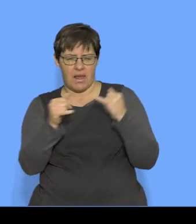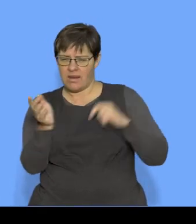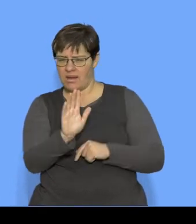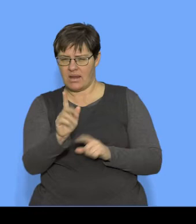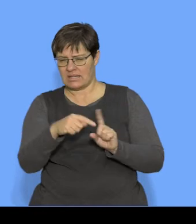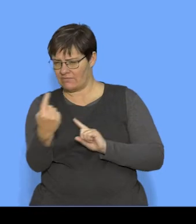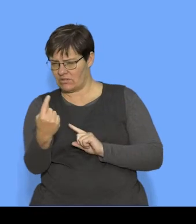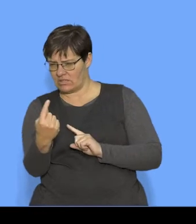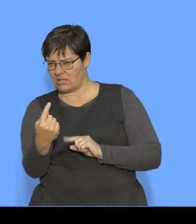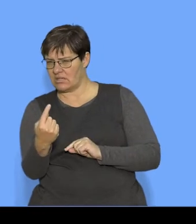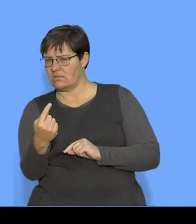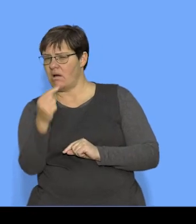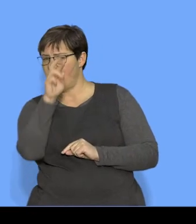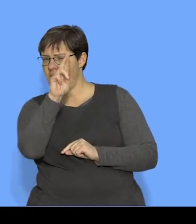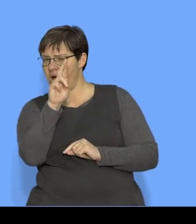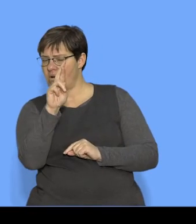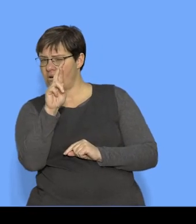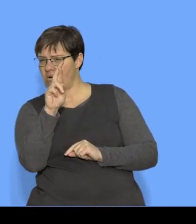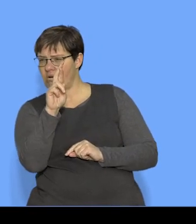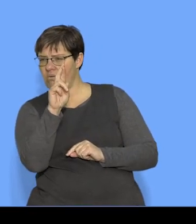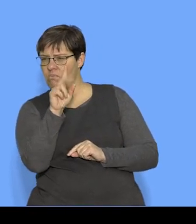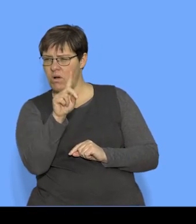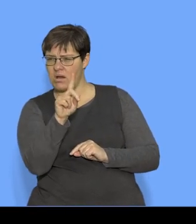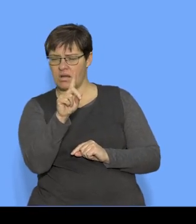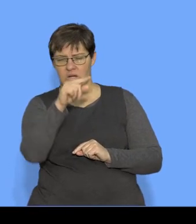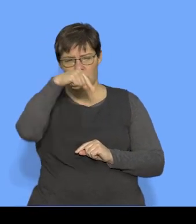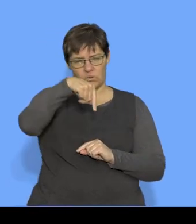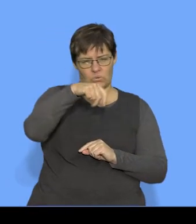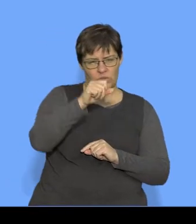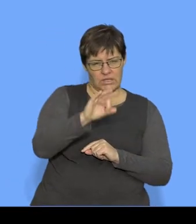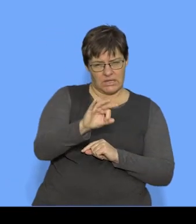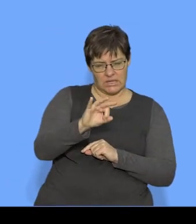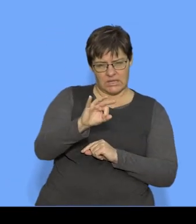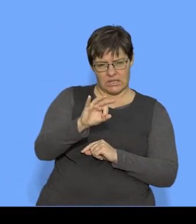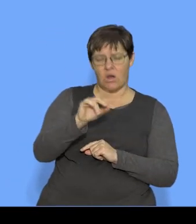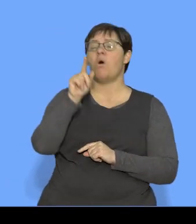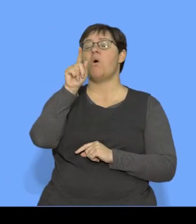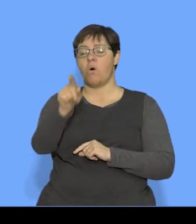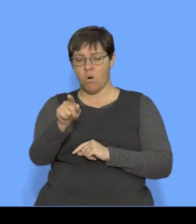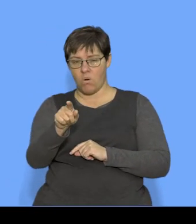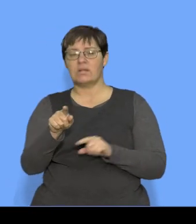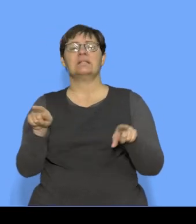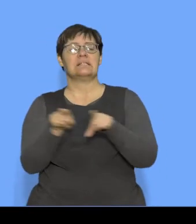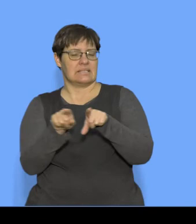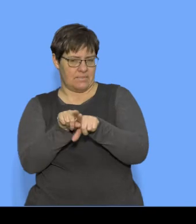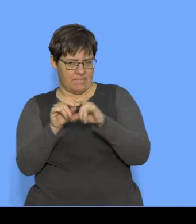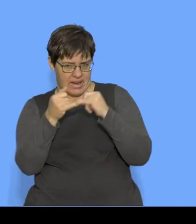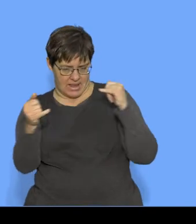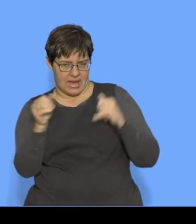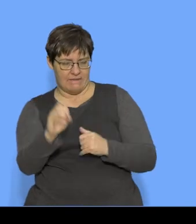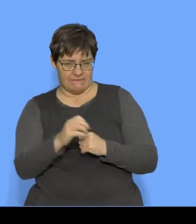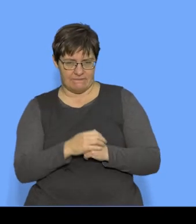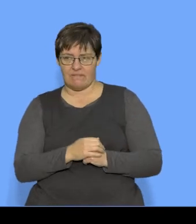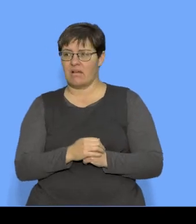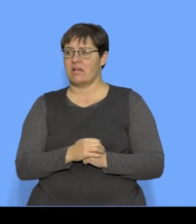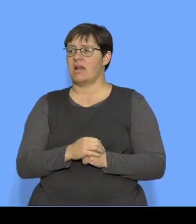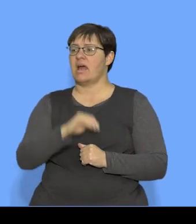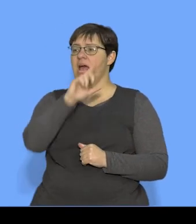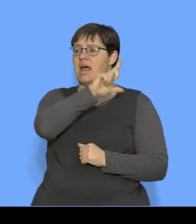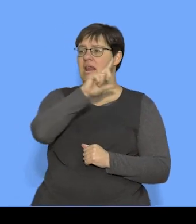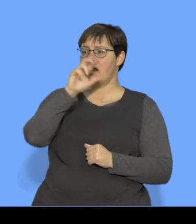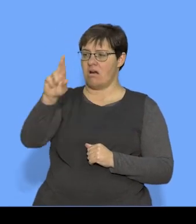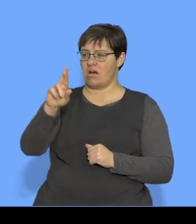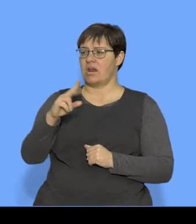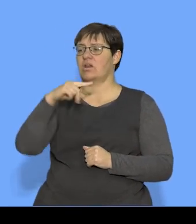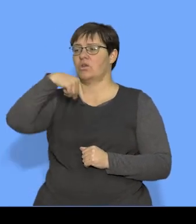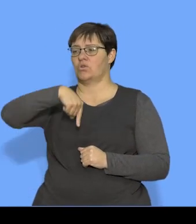line, right? So my R1 and Q3, oh, it will also be the same line, right? Which is